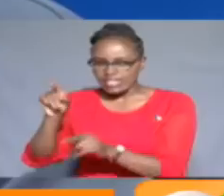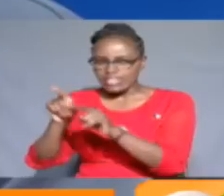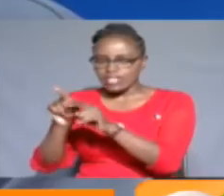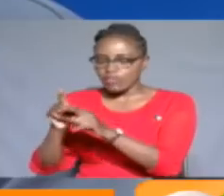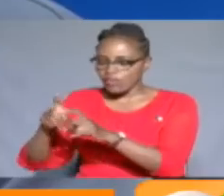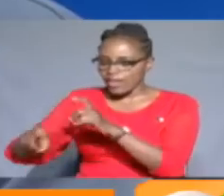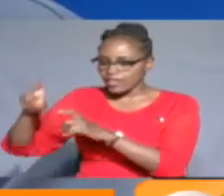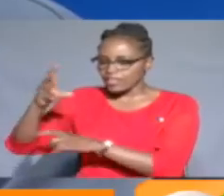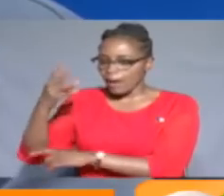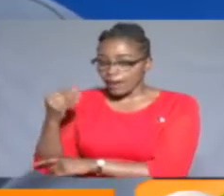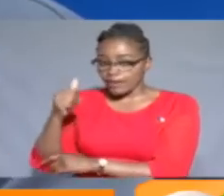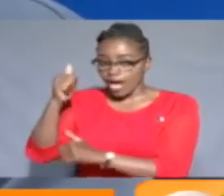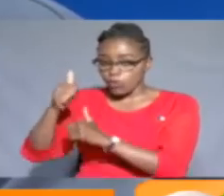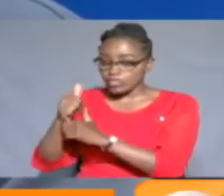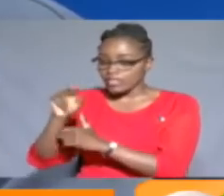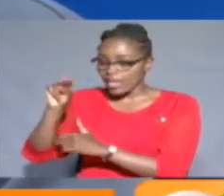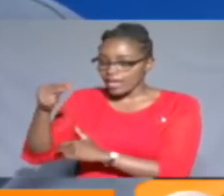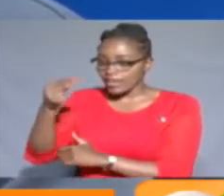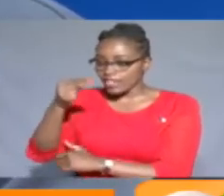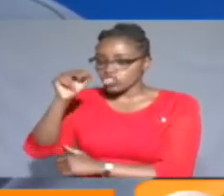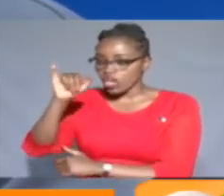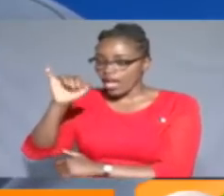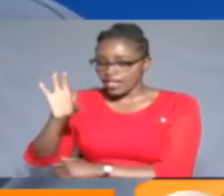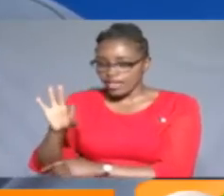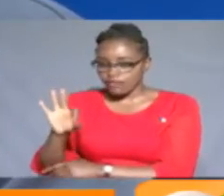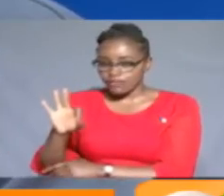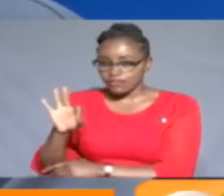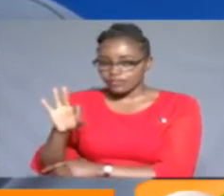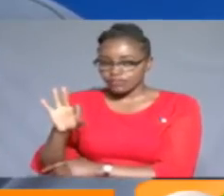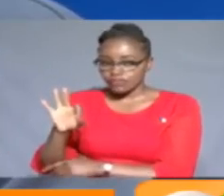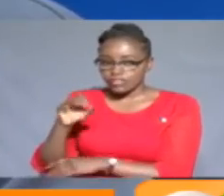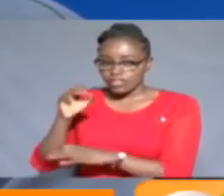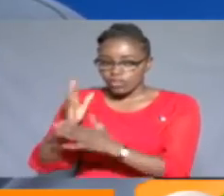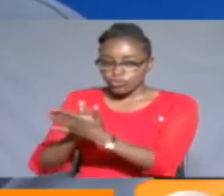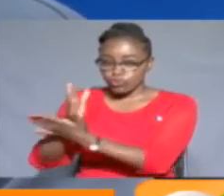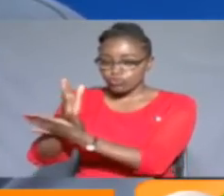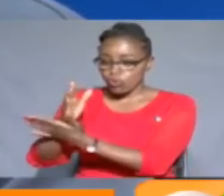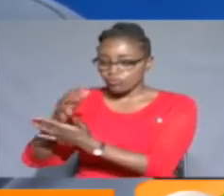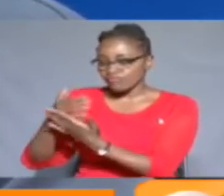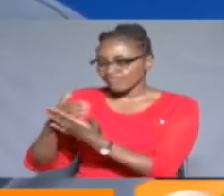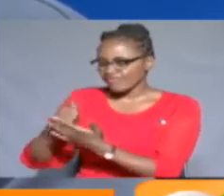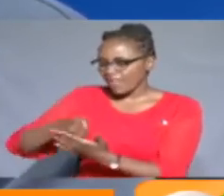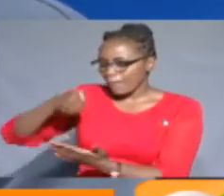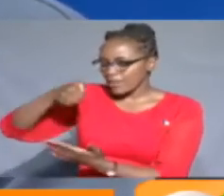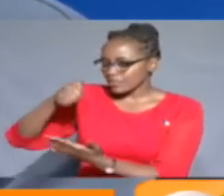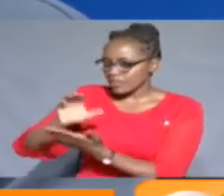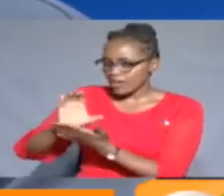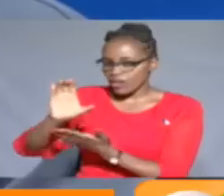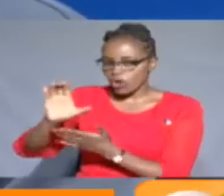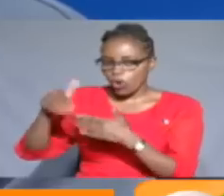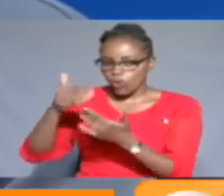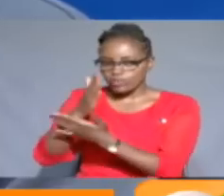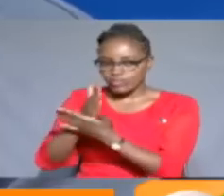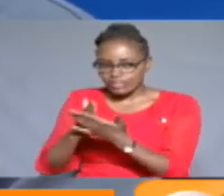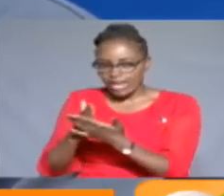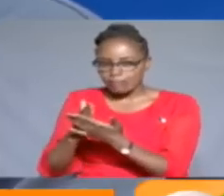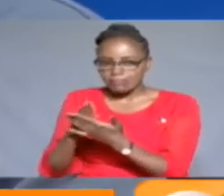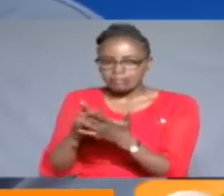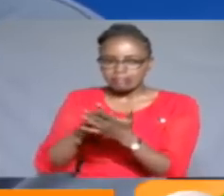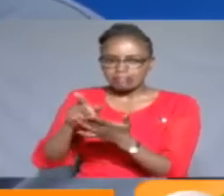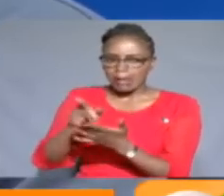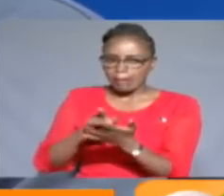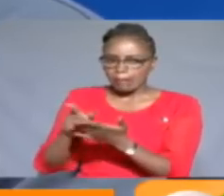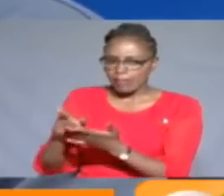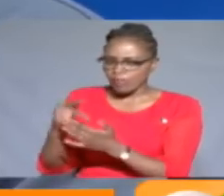money allocated to NHF, either through budgetary allocation or some grants to